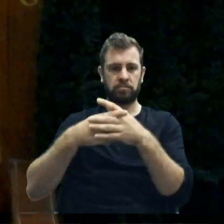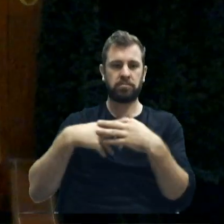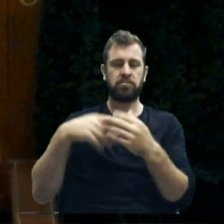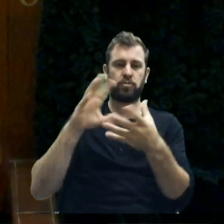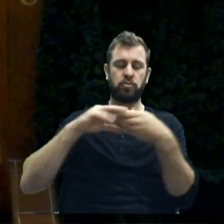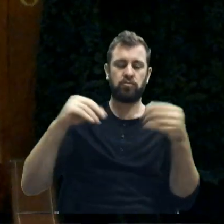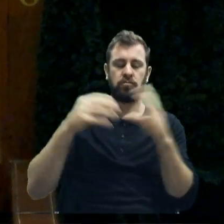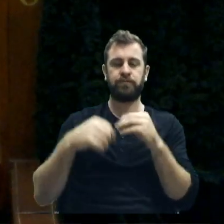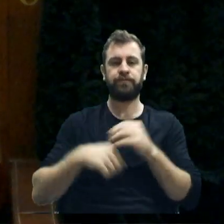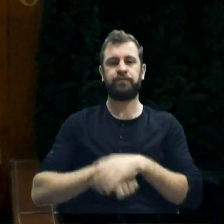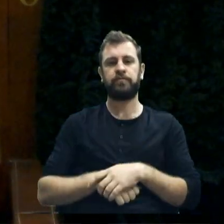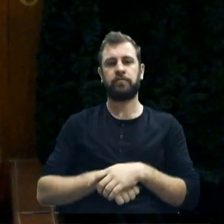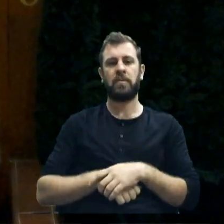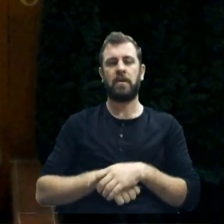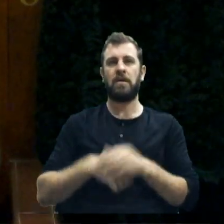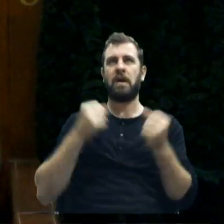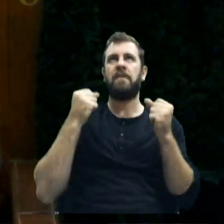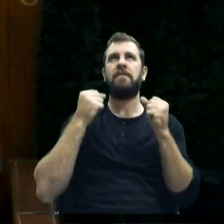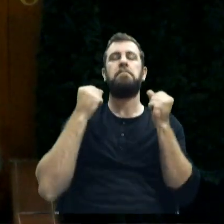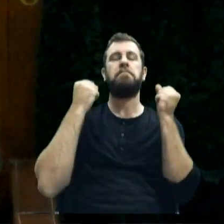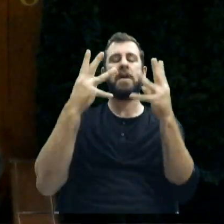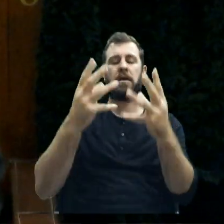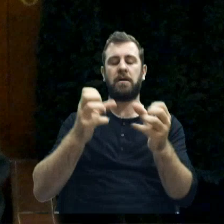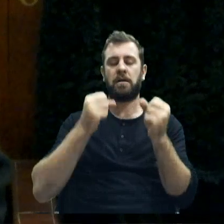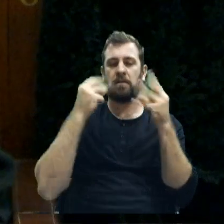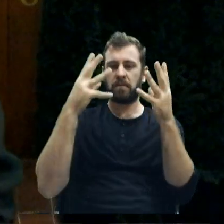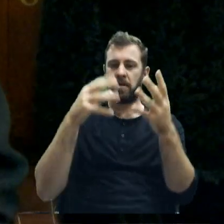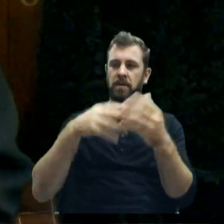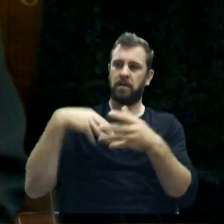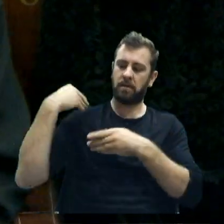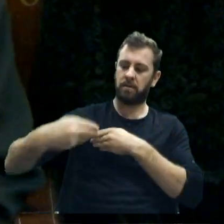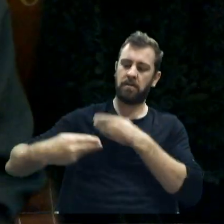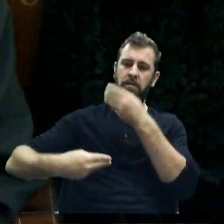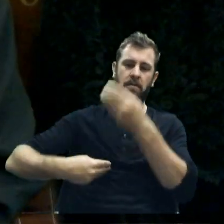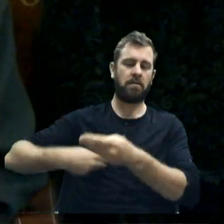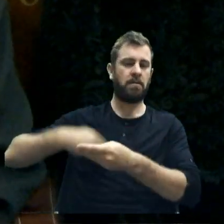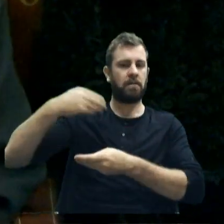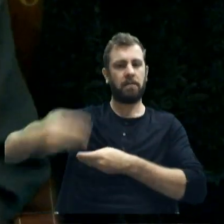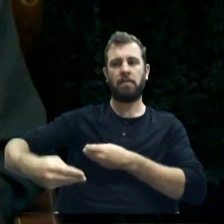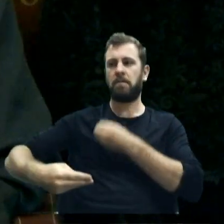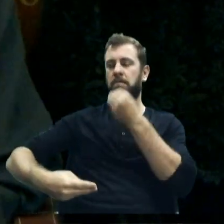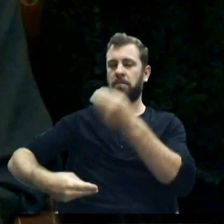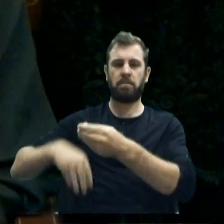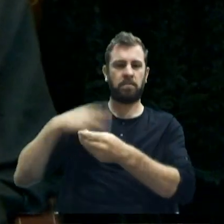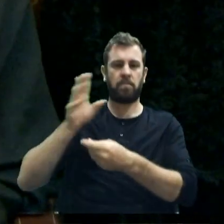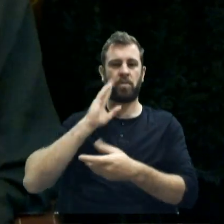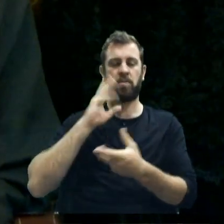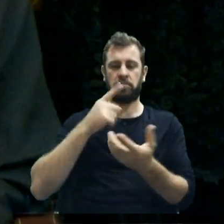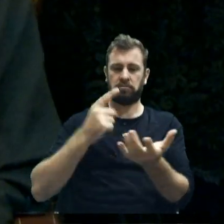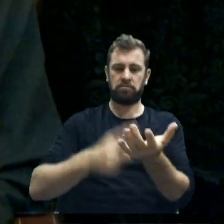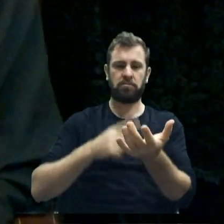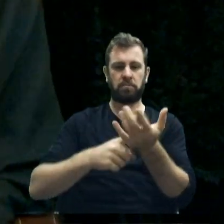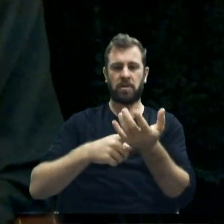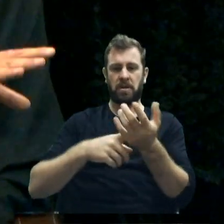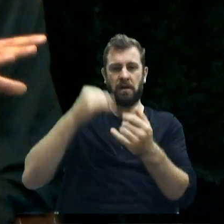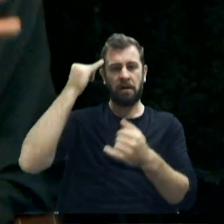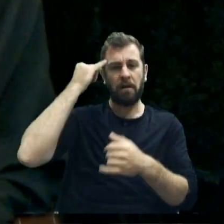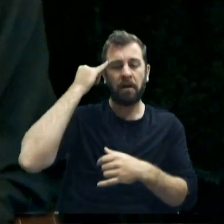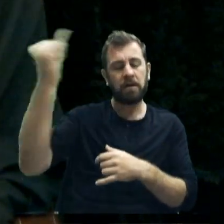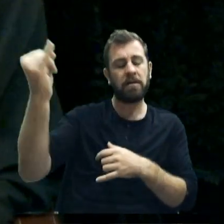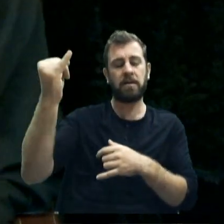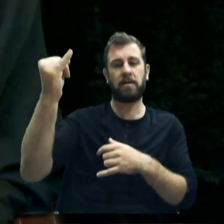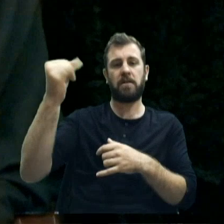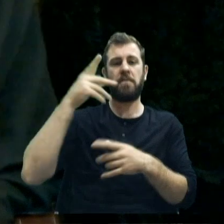We have pages and pages and pages of traditions in our books that talk about the concept of those individuals